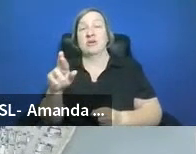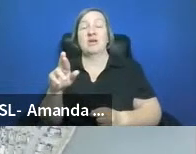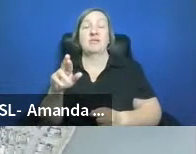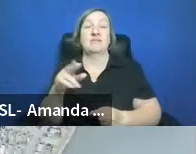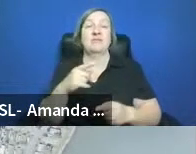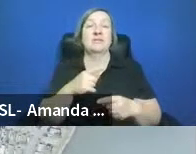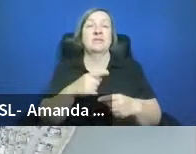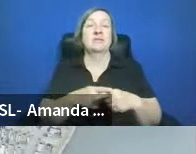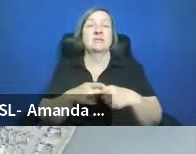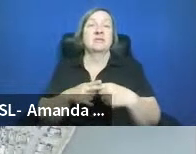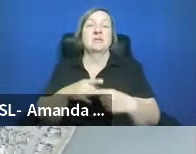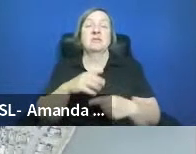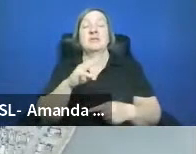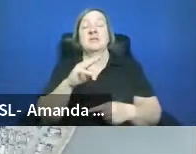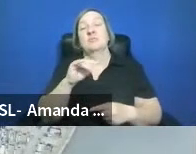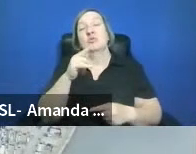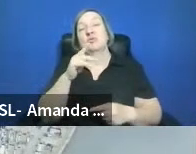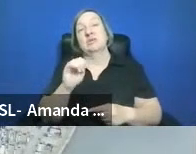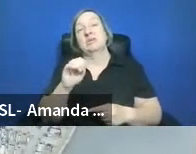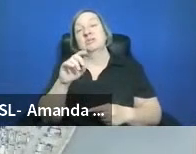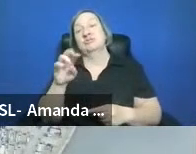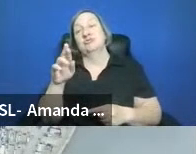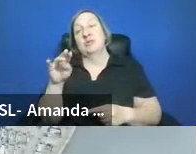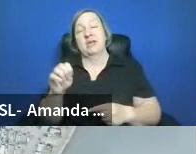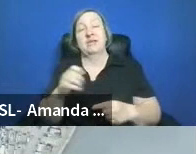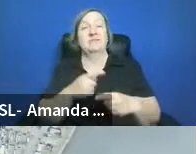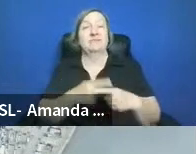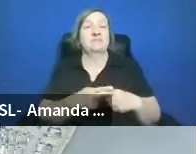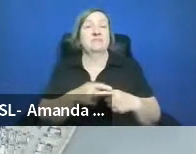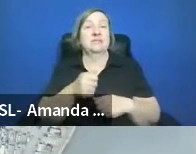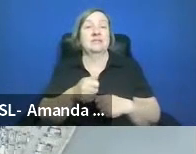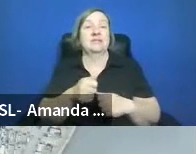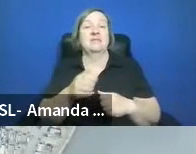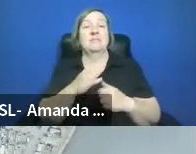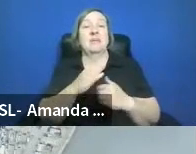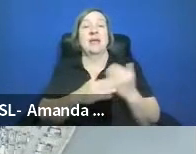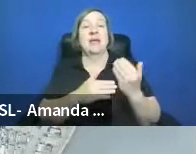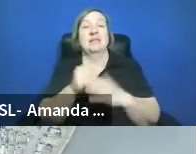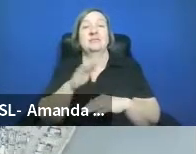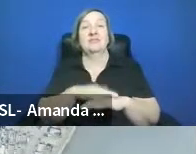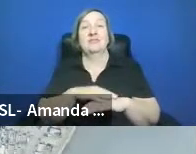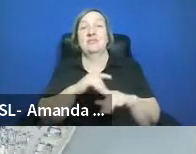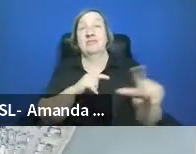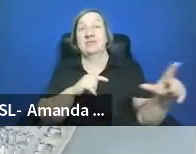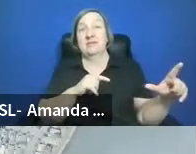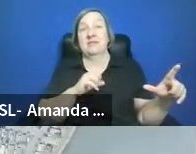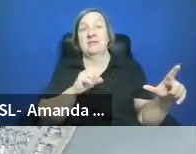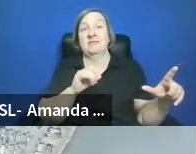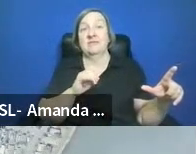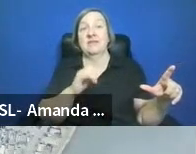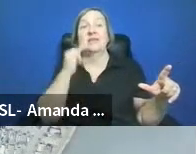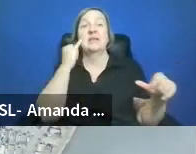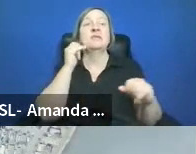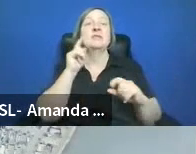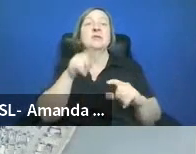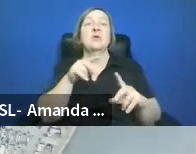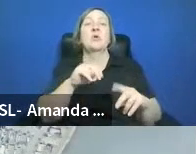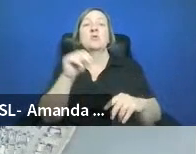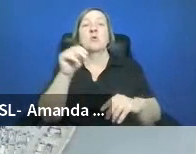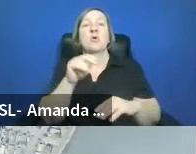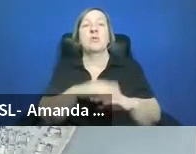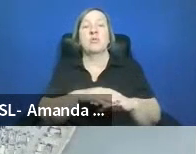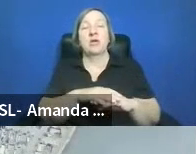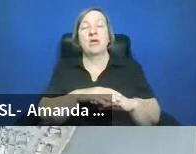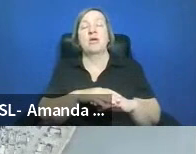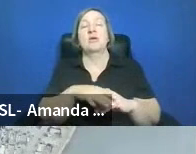the Marine Drive interchange itself, if you look over here where my hand is on the left side, if you're coming northbound on I-5 approaching